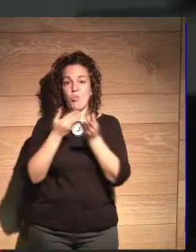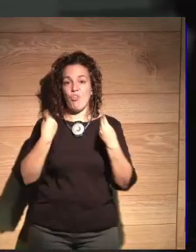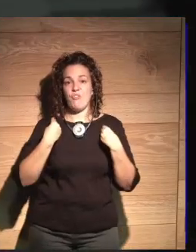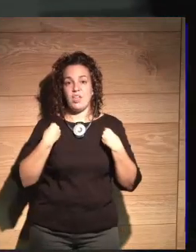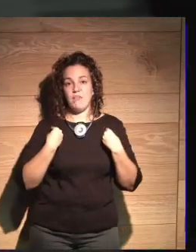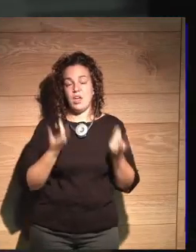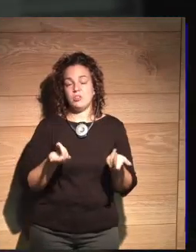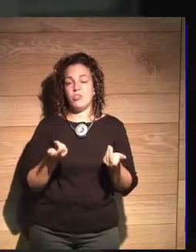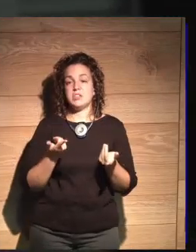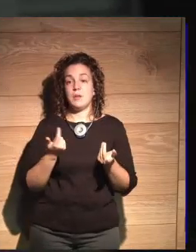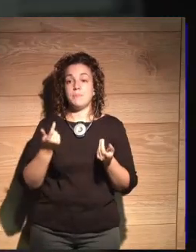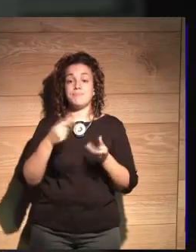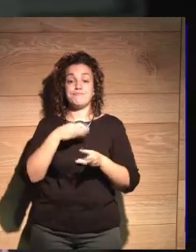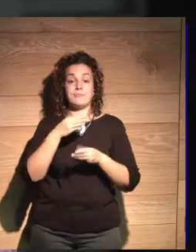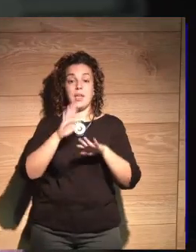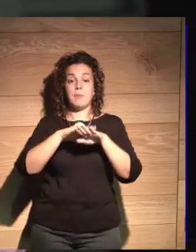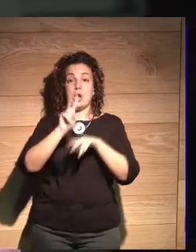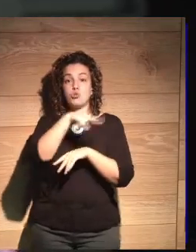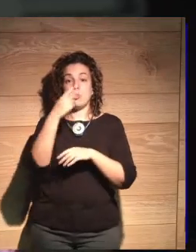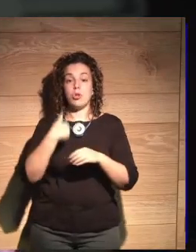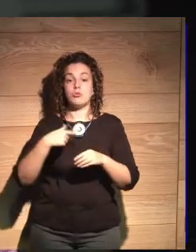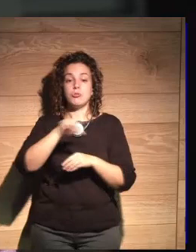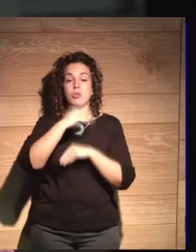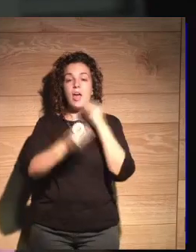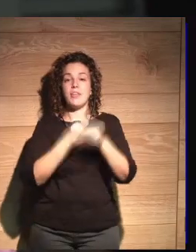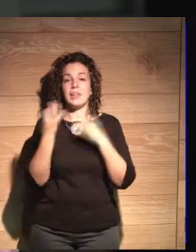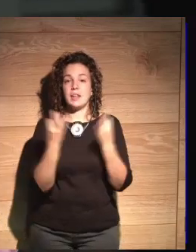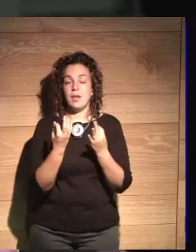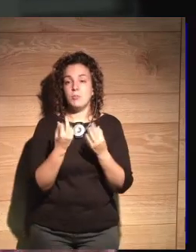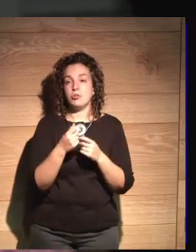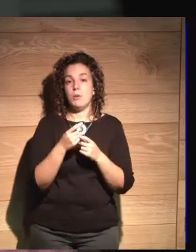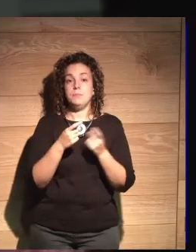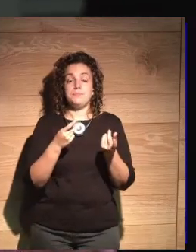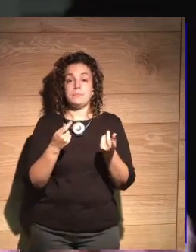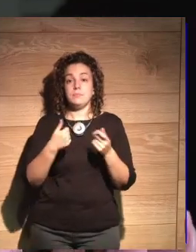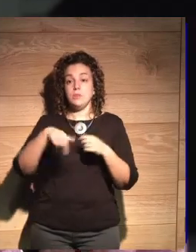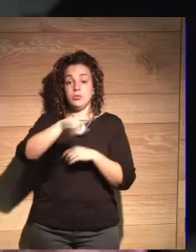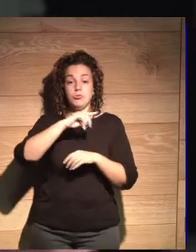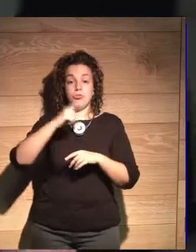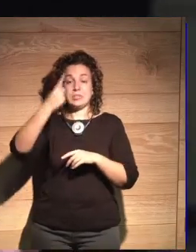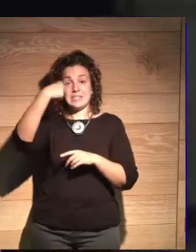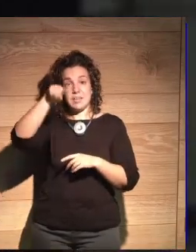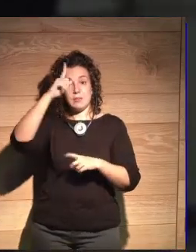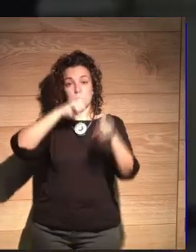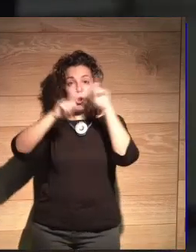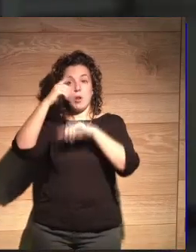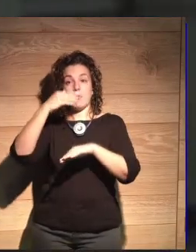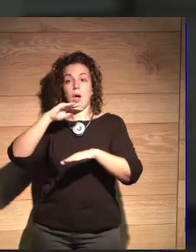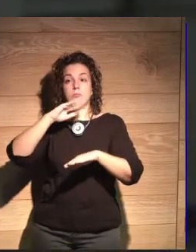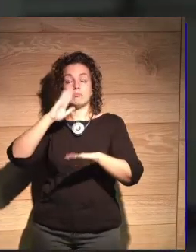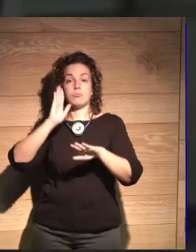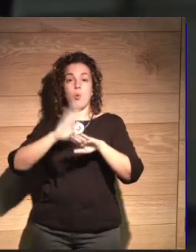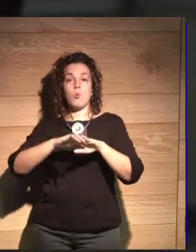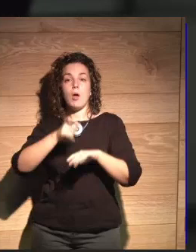problems. You know how we're causing the world's problems. We're causing them by consuming too much fossil